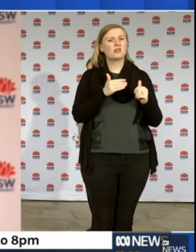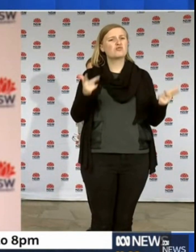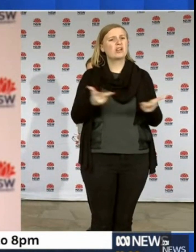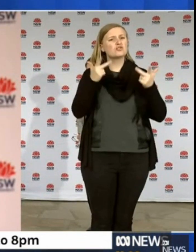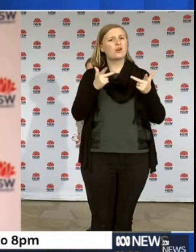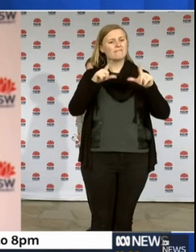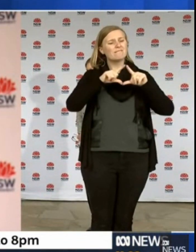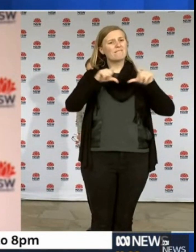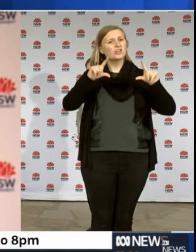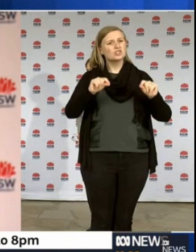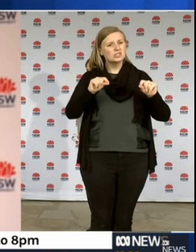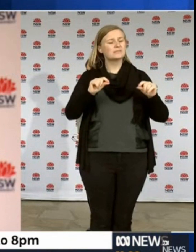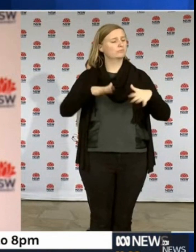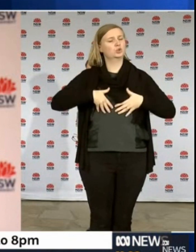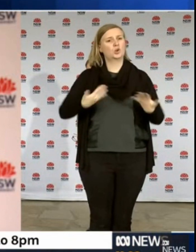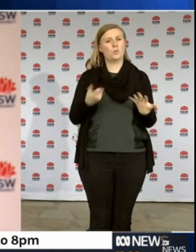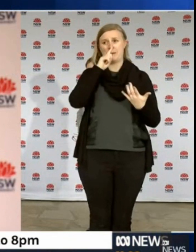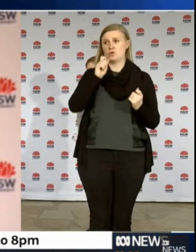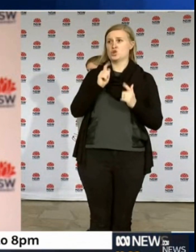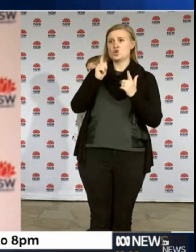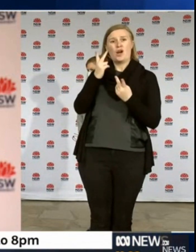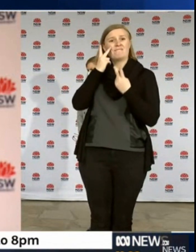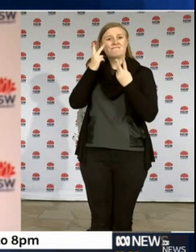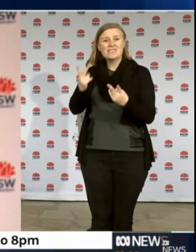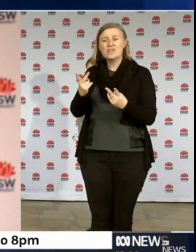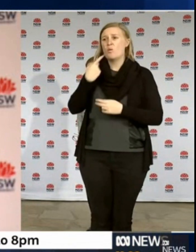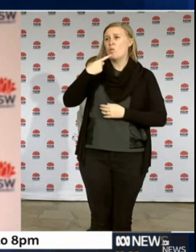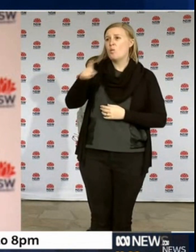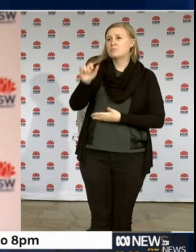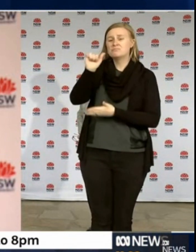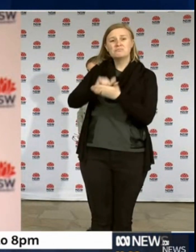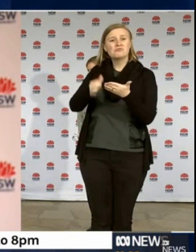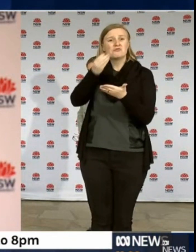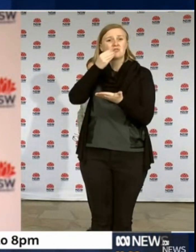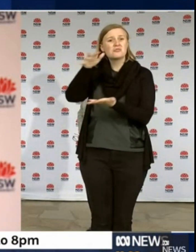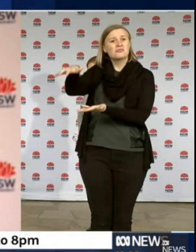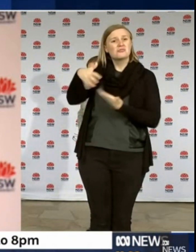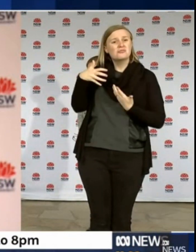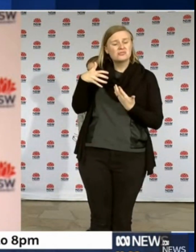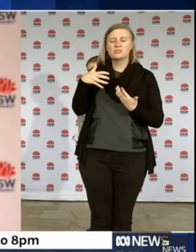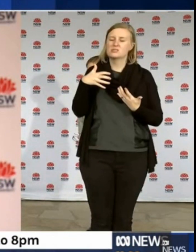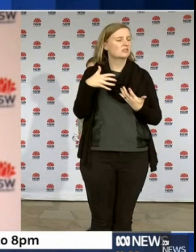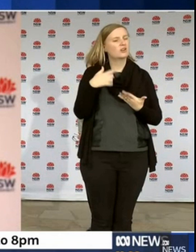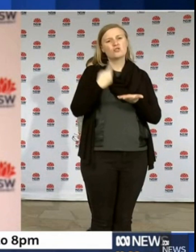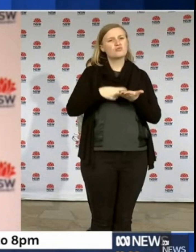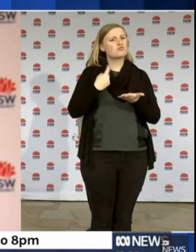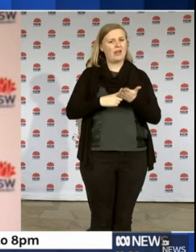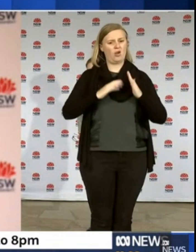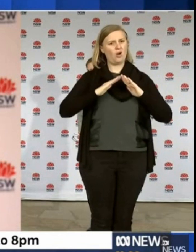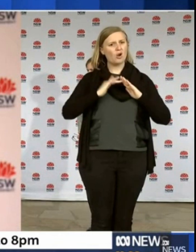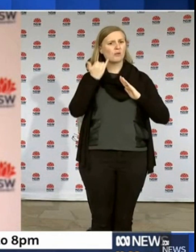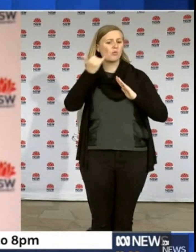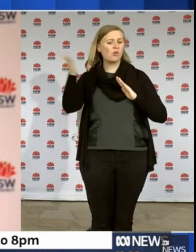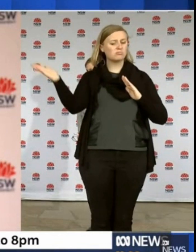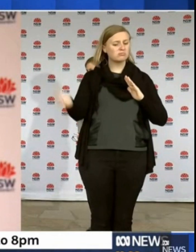you can, we don't want people going up and picking up food. We prefer people to have a contactless system. So everything we announce to